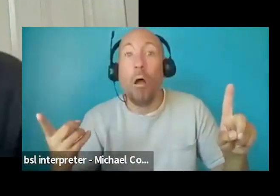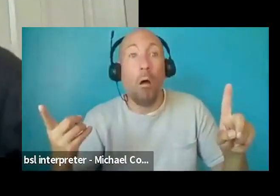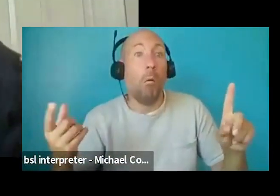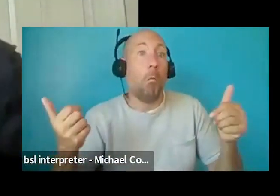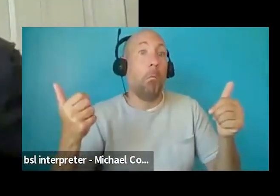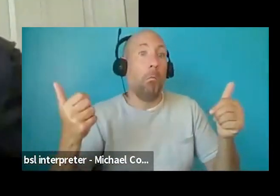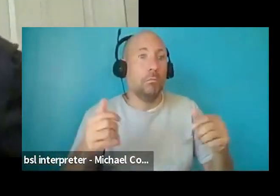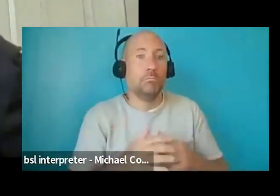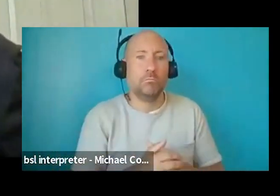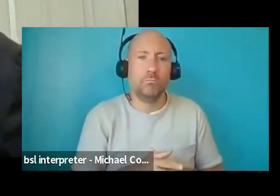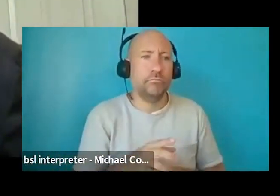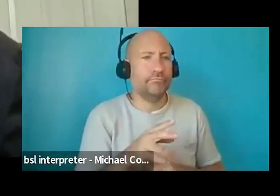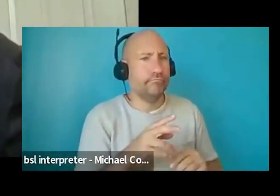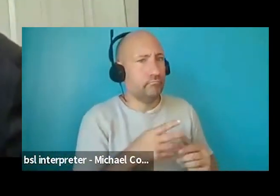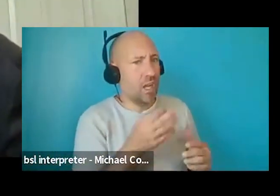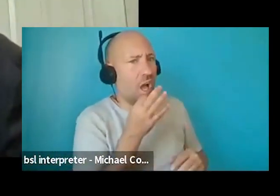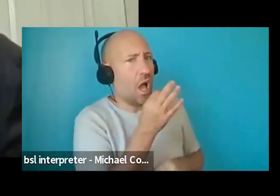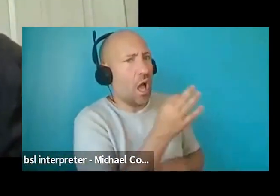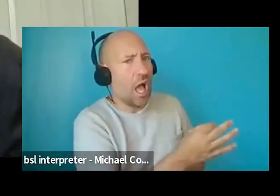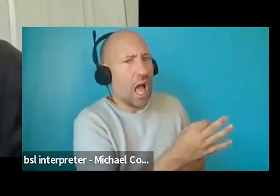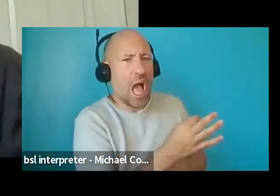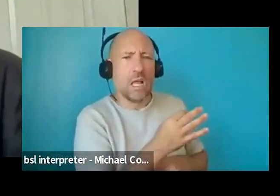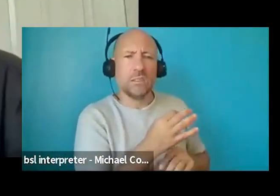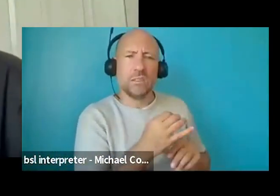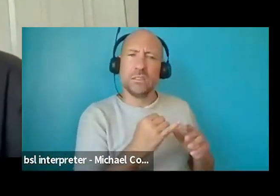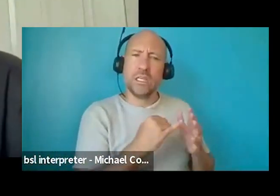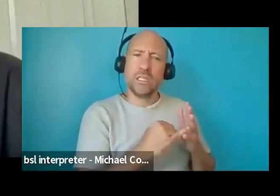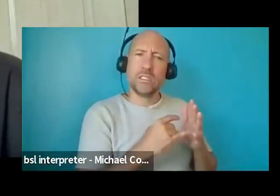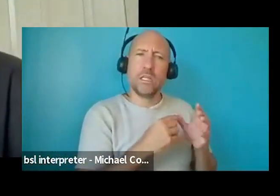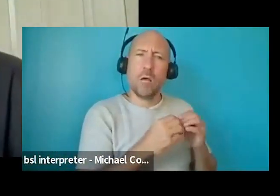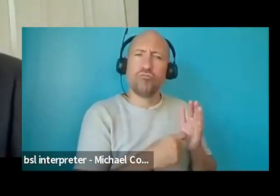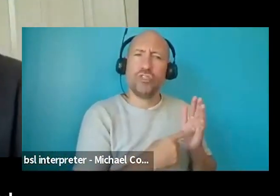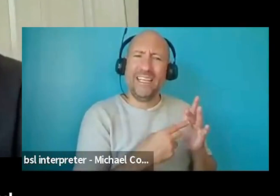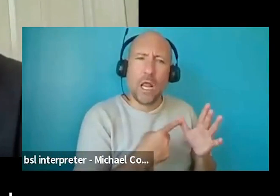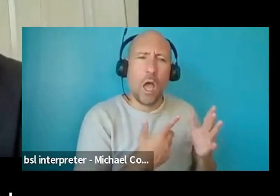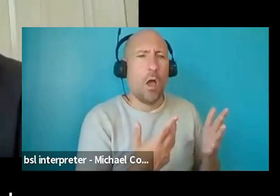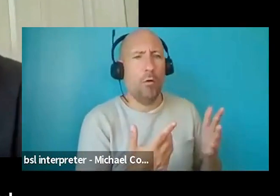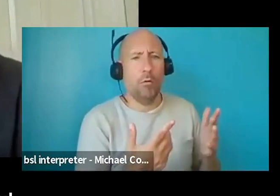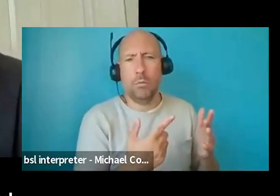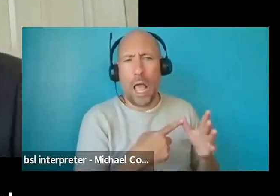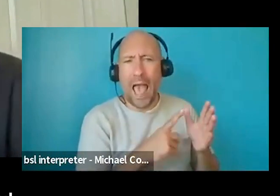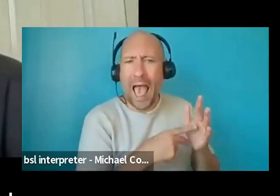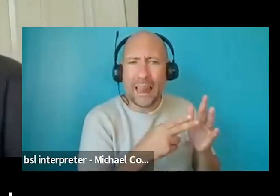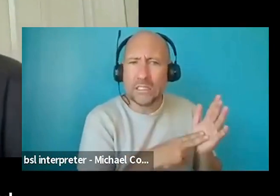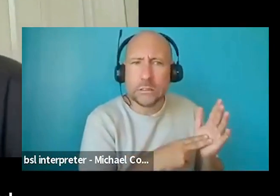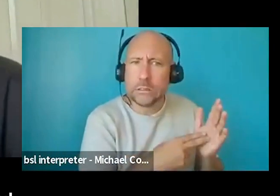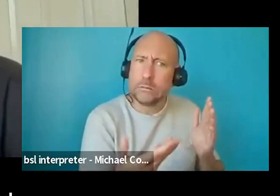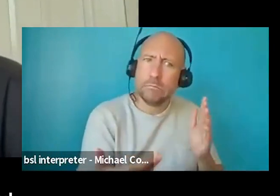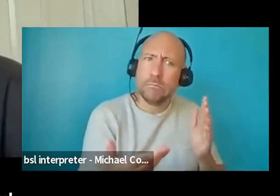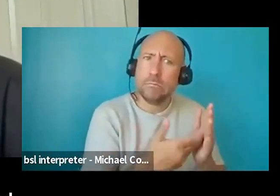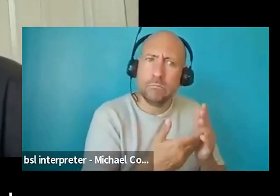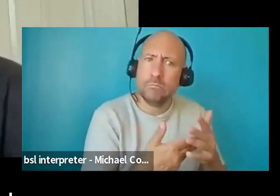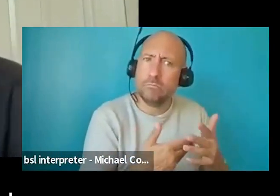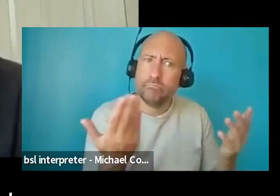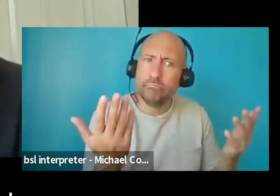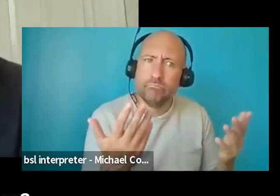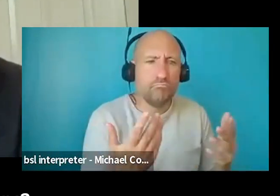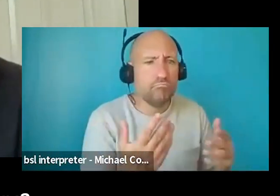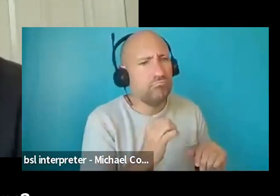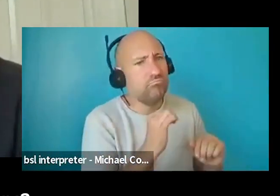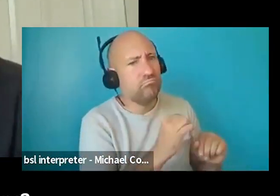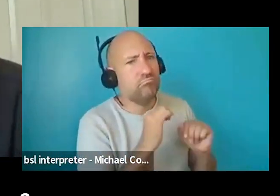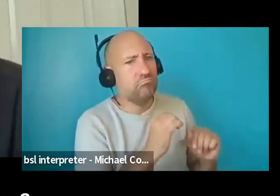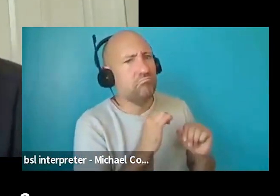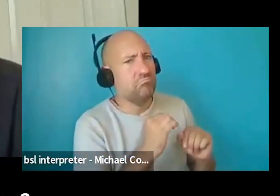Alison and Sabrina, anything else you might like to chip in? I suppose it might be quite useful to just get a sense